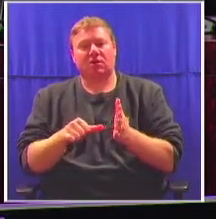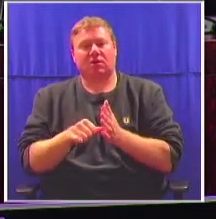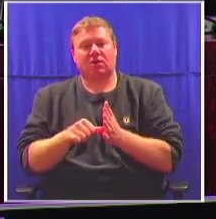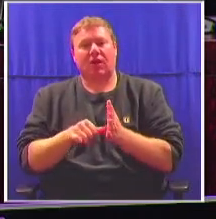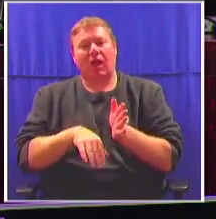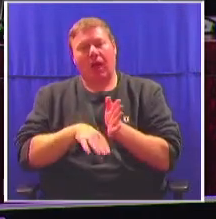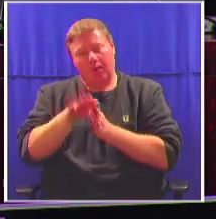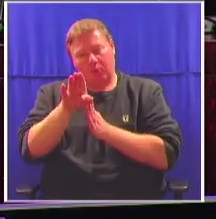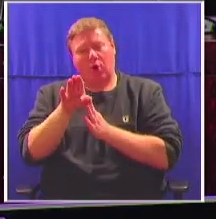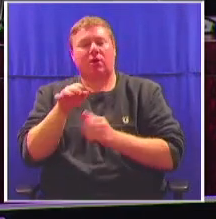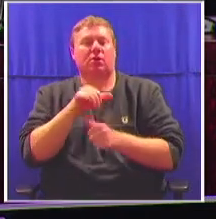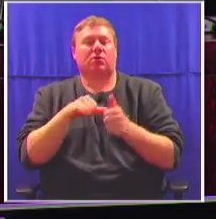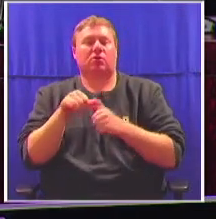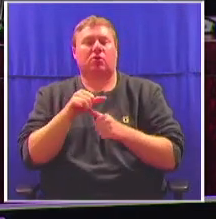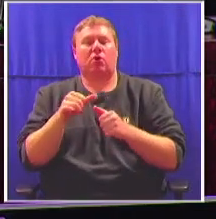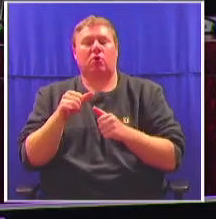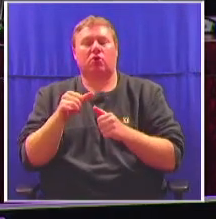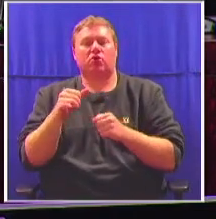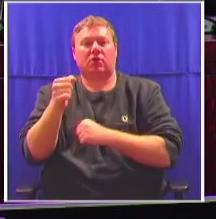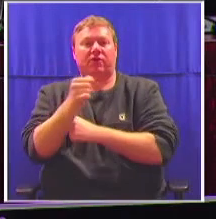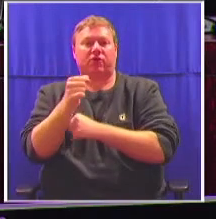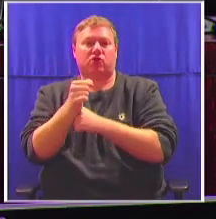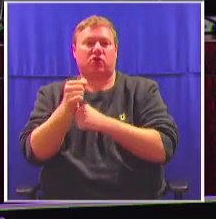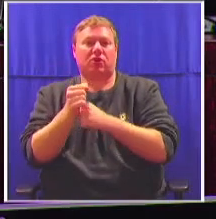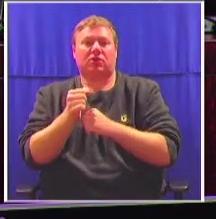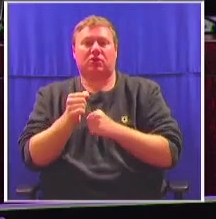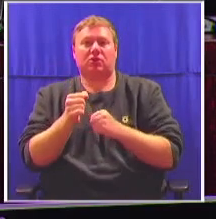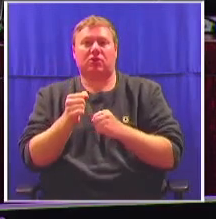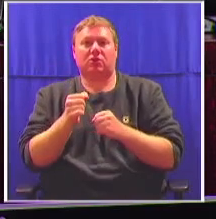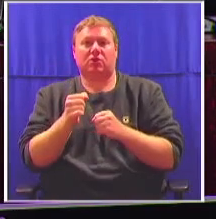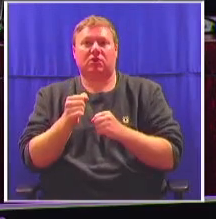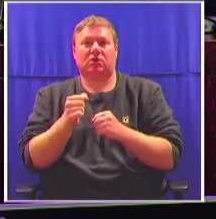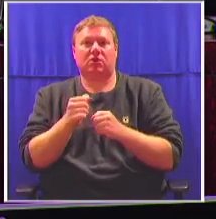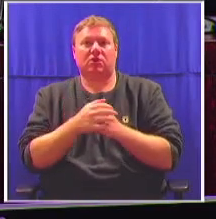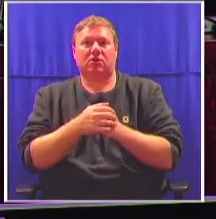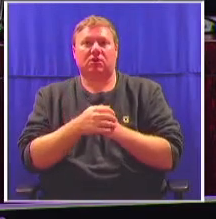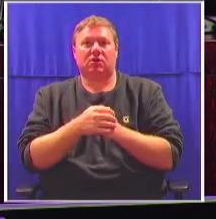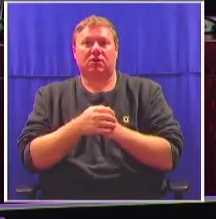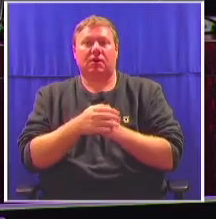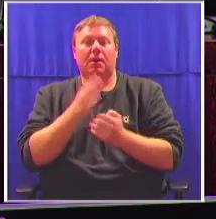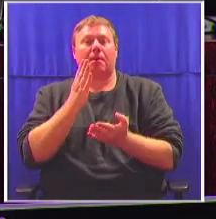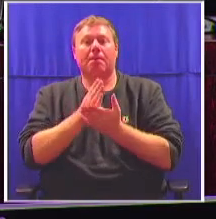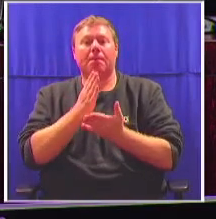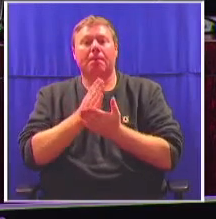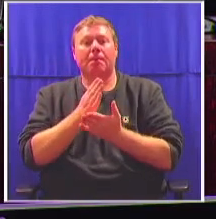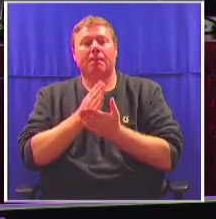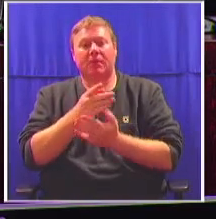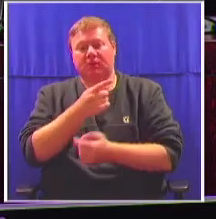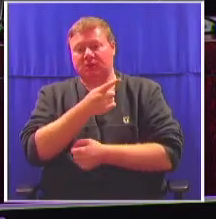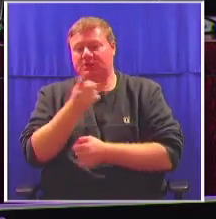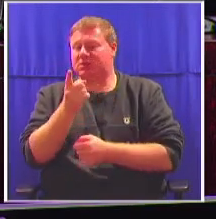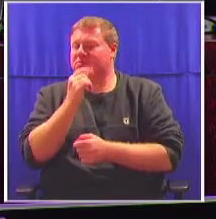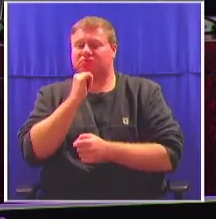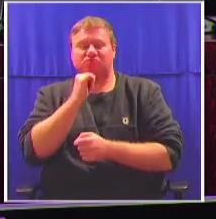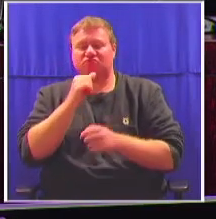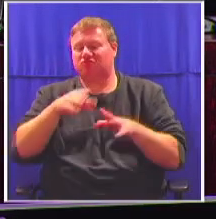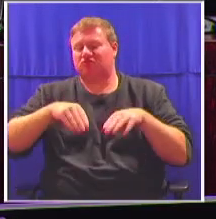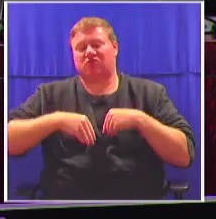social infrastructure like water treatment facilities must be seen as being totally